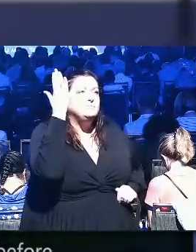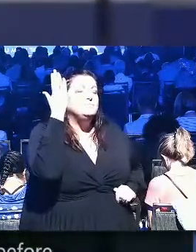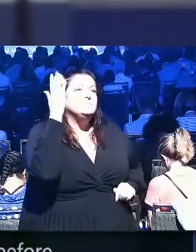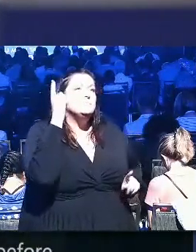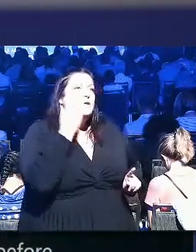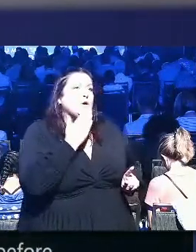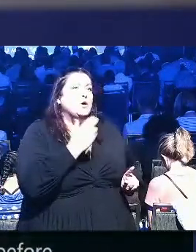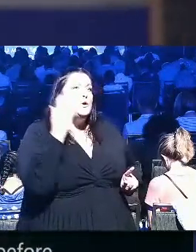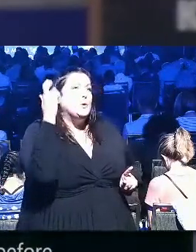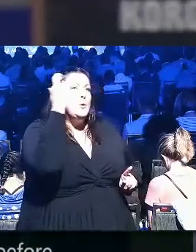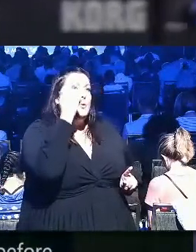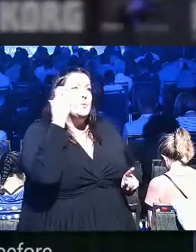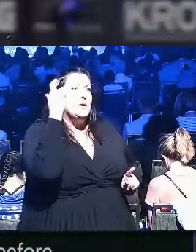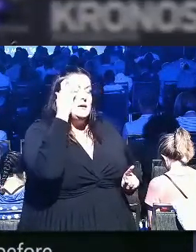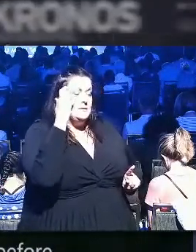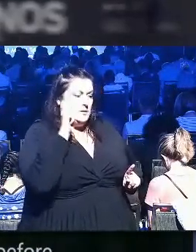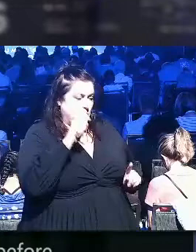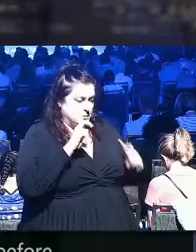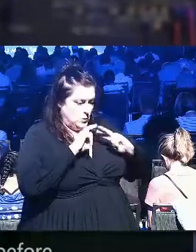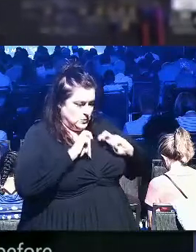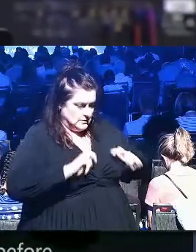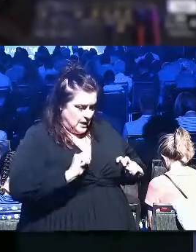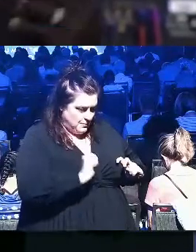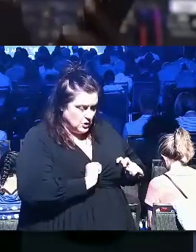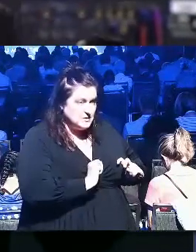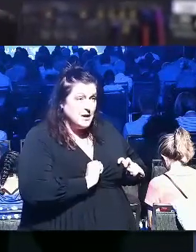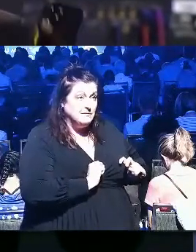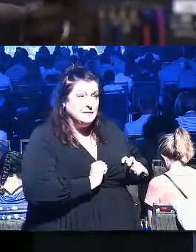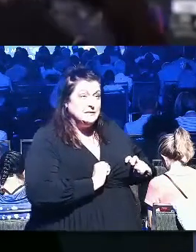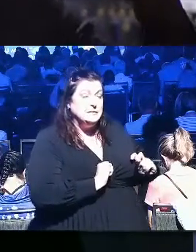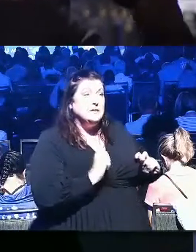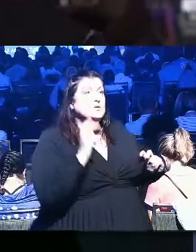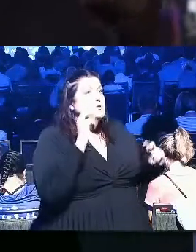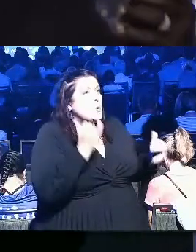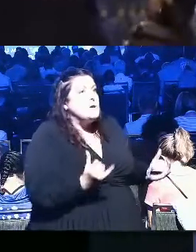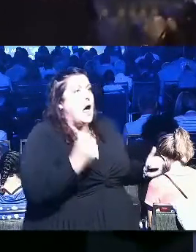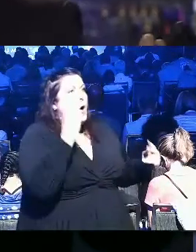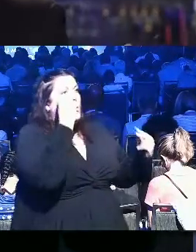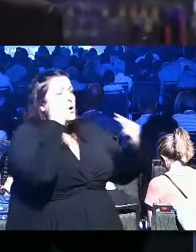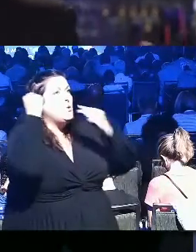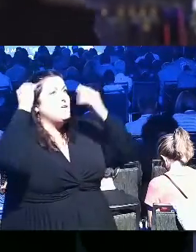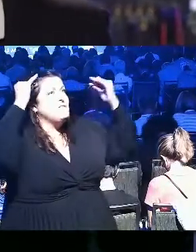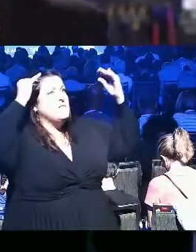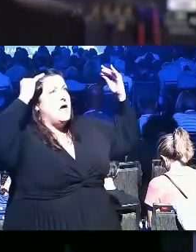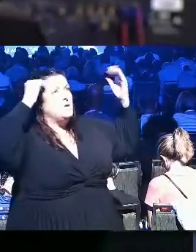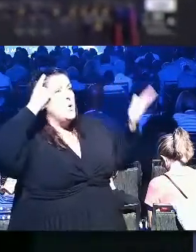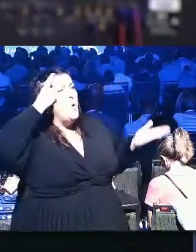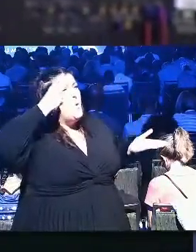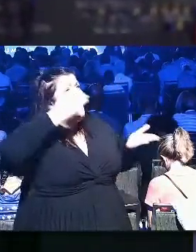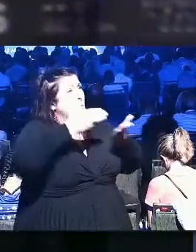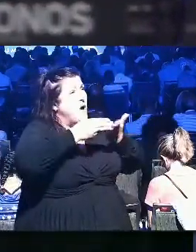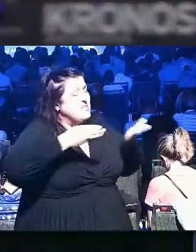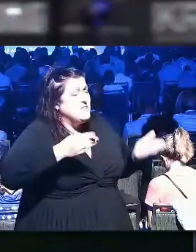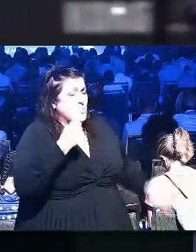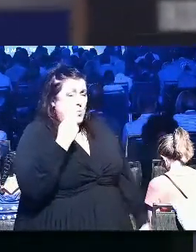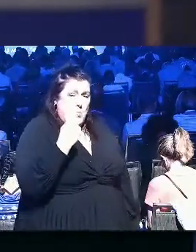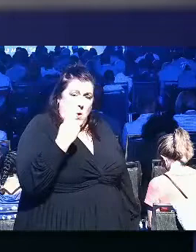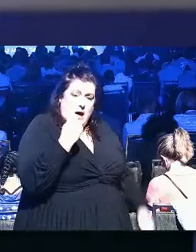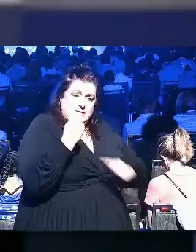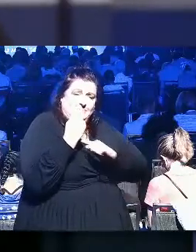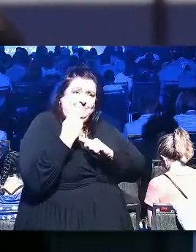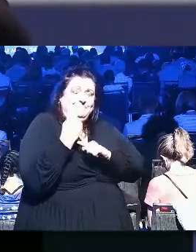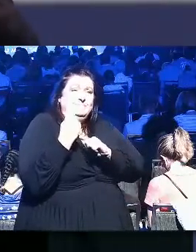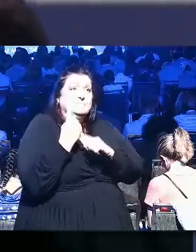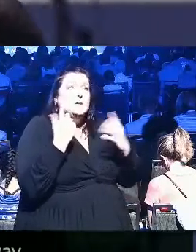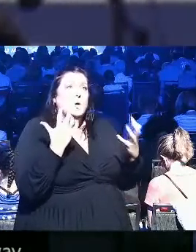you ask us to examine ourselves. And so, God, even as we just sort of reflect for a moment, just on one thing that we really want to maybe take away, one thing we want